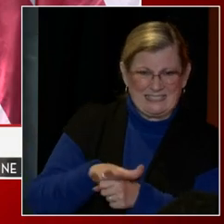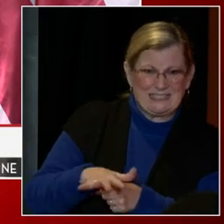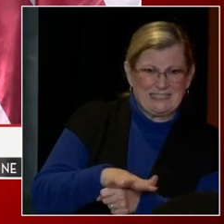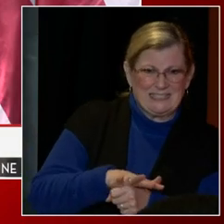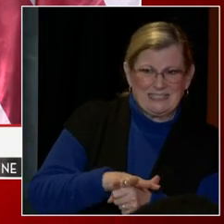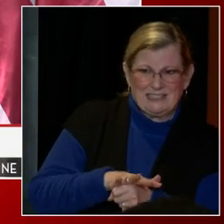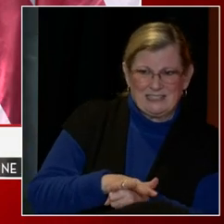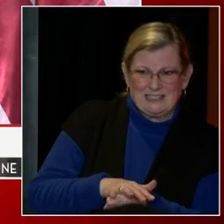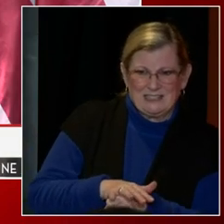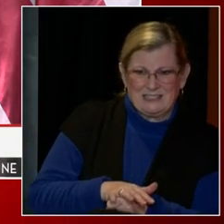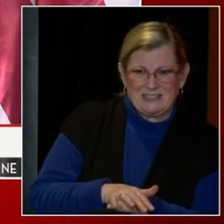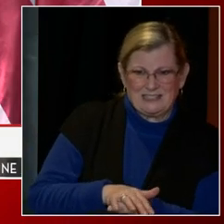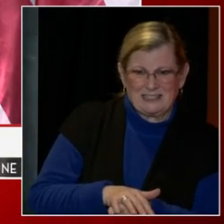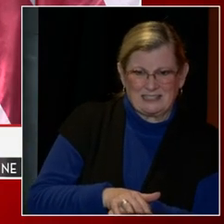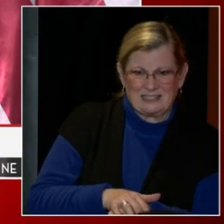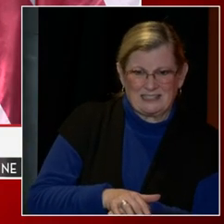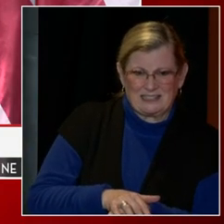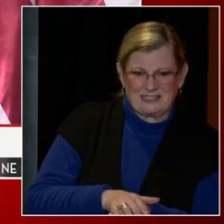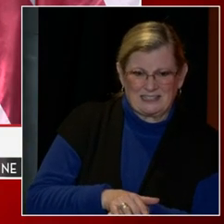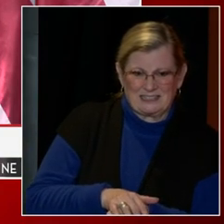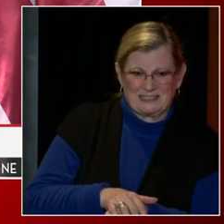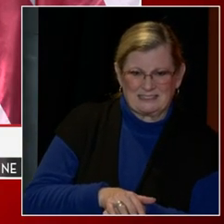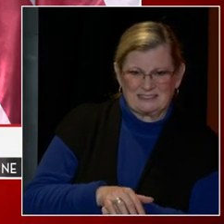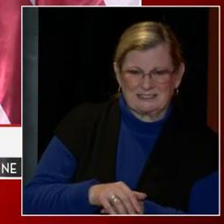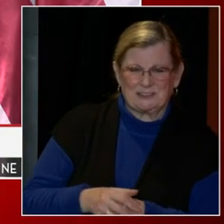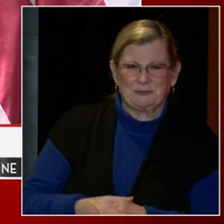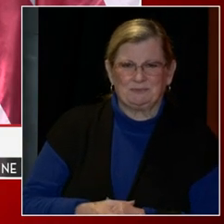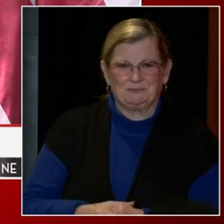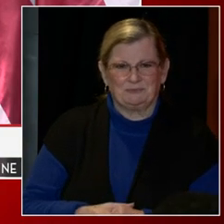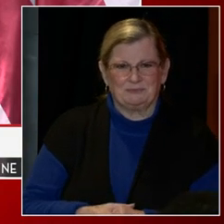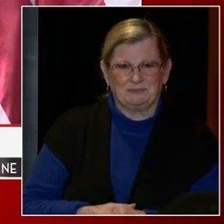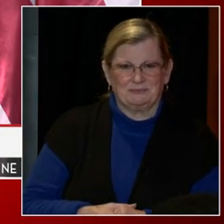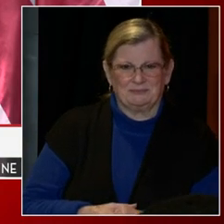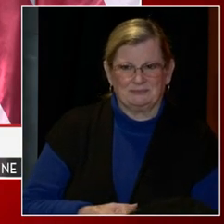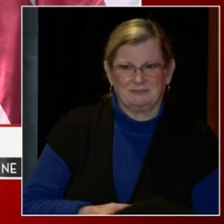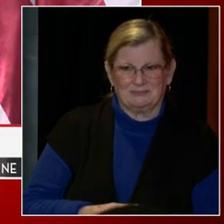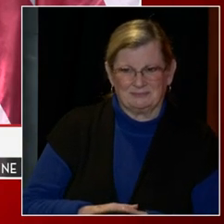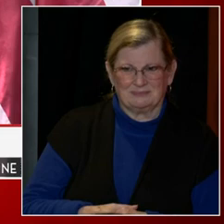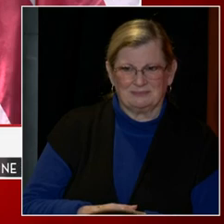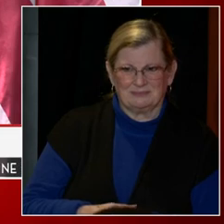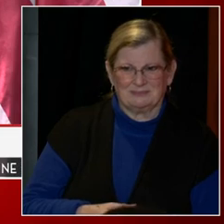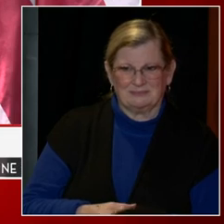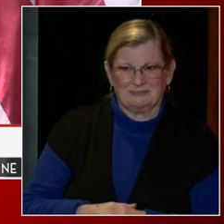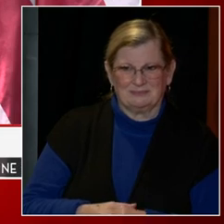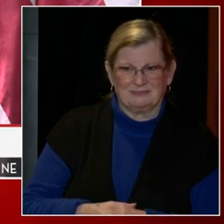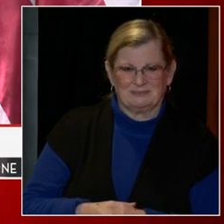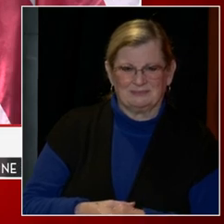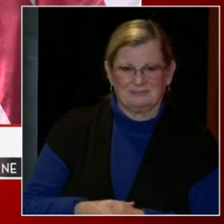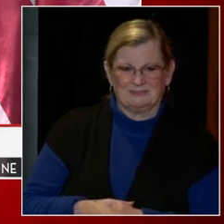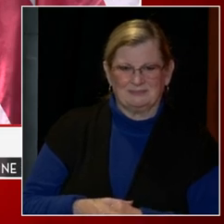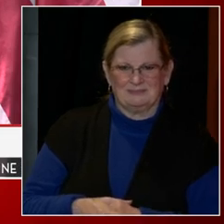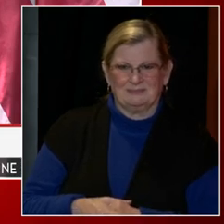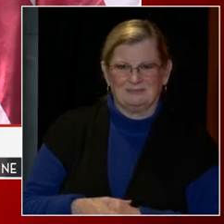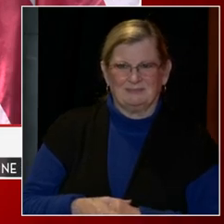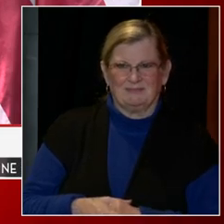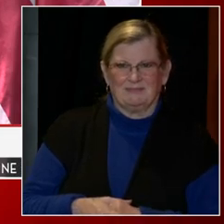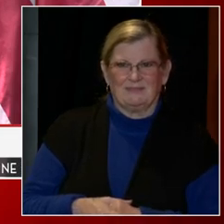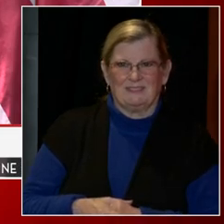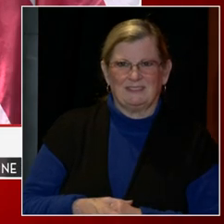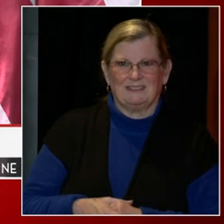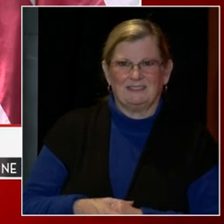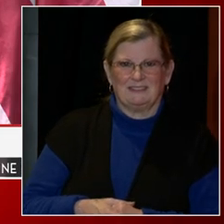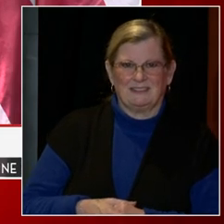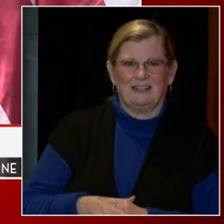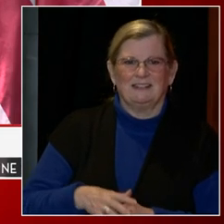know, and to, regardless of what courts say, to ask them